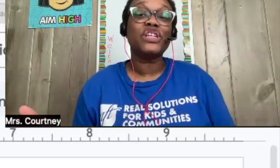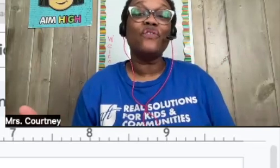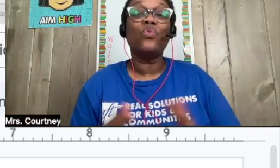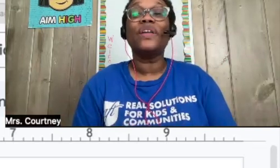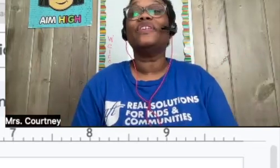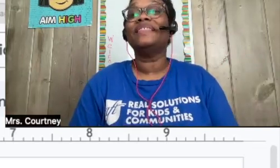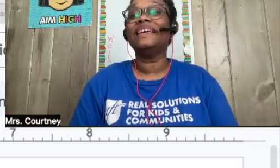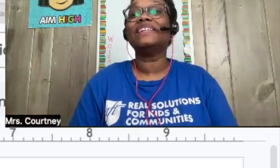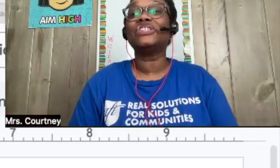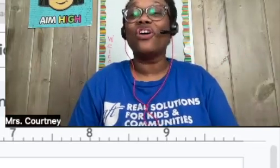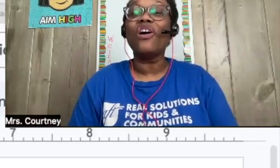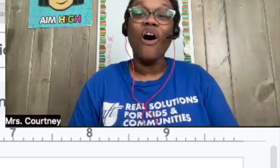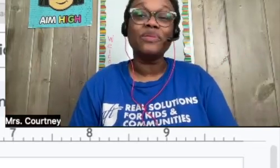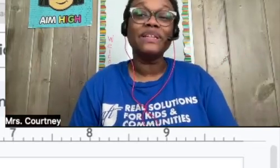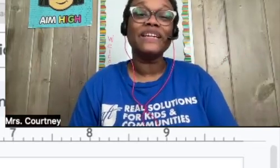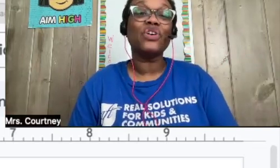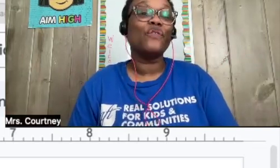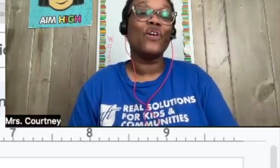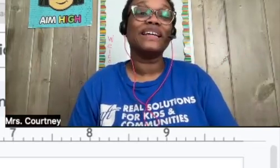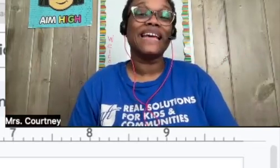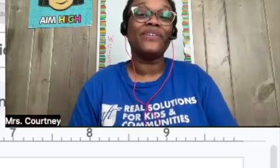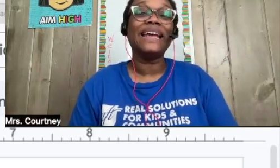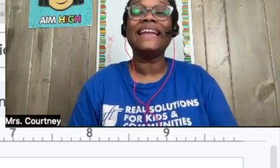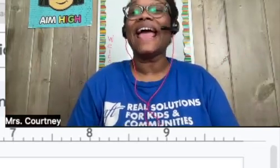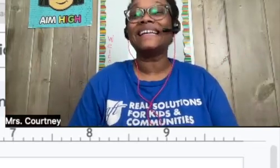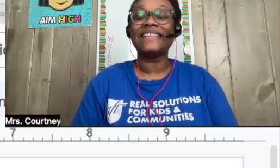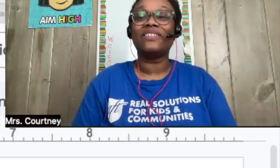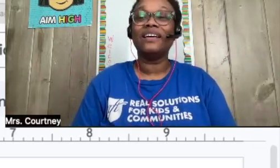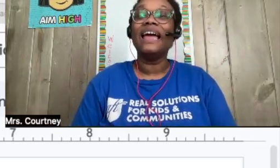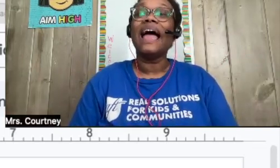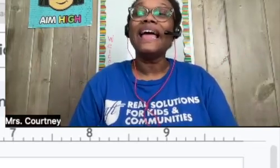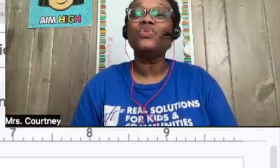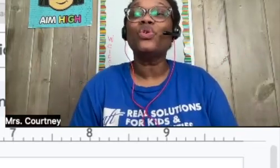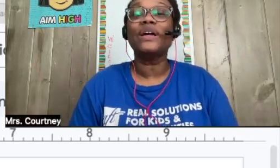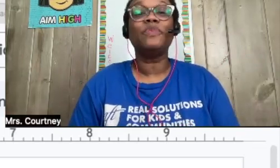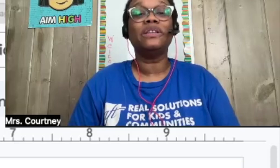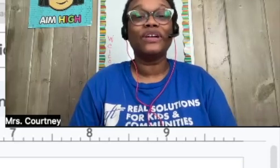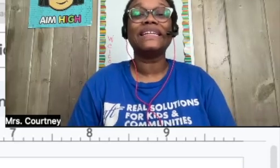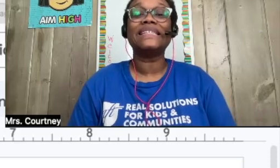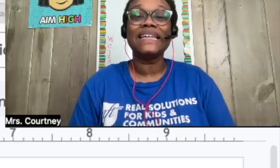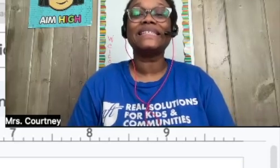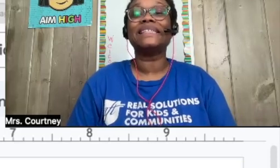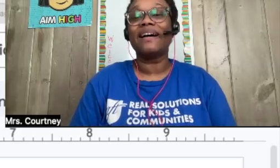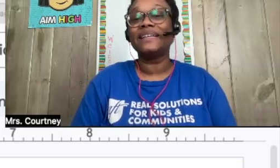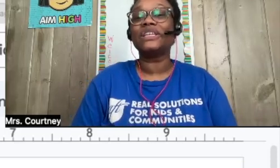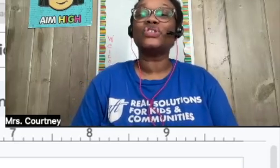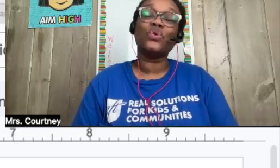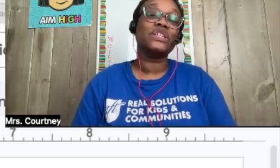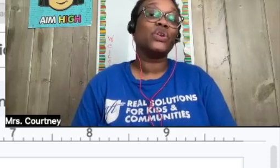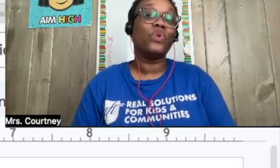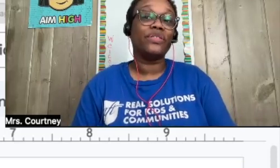Familiarize yourself with the song Autumn Leaves Are Falling Down in ASL, and we're going to be learning